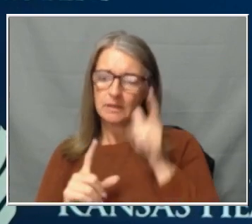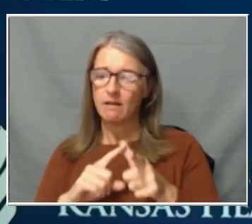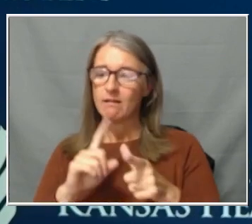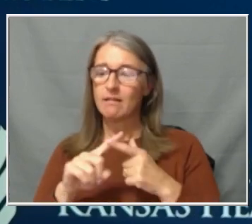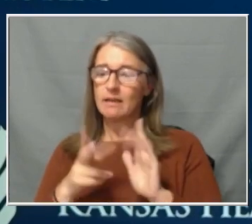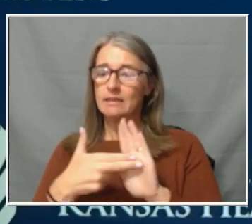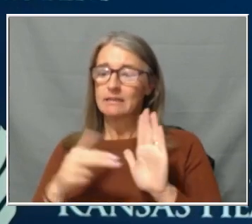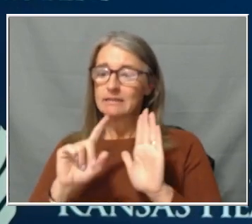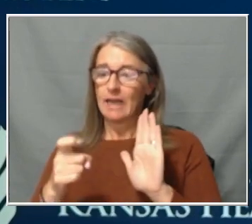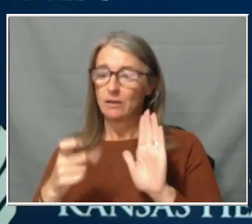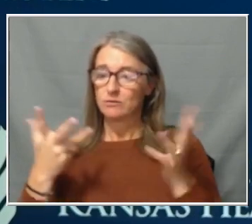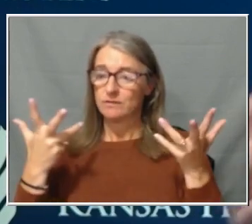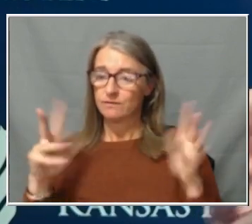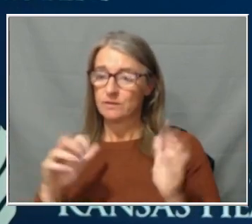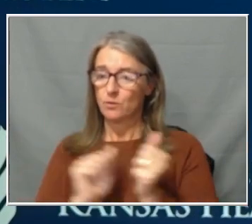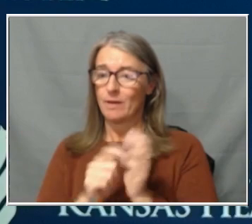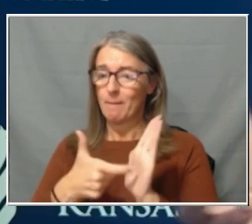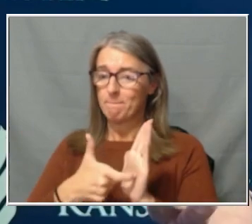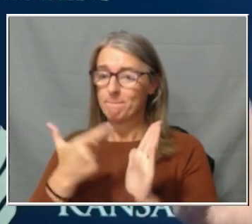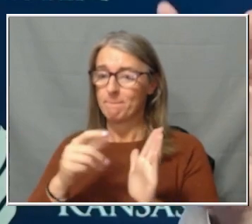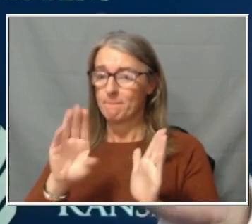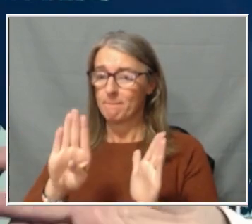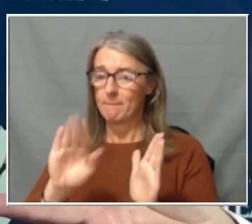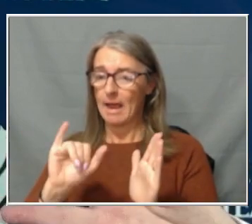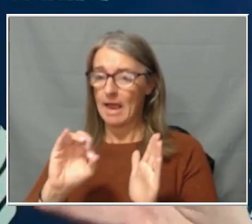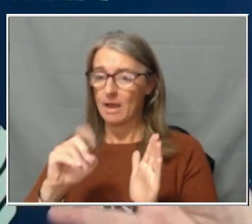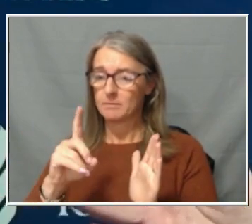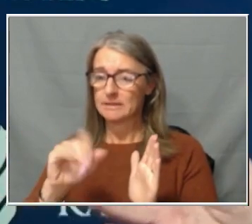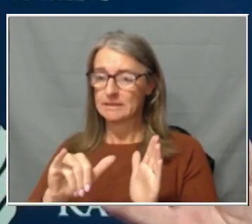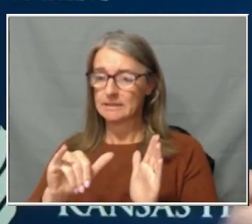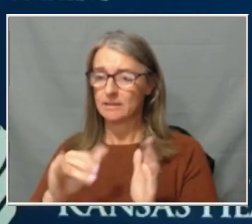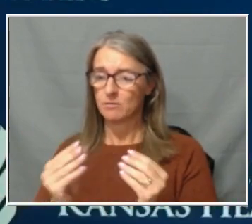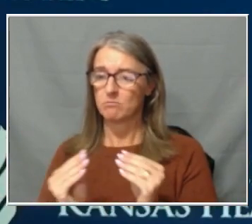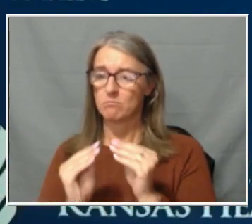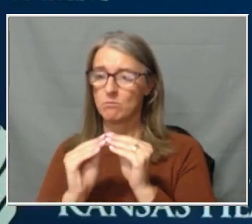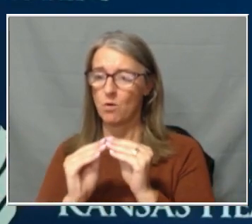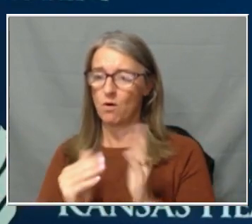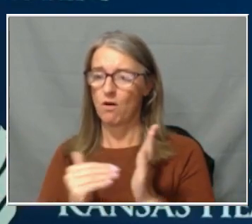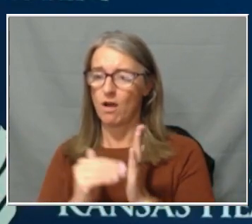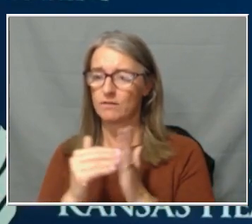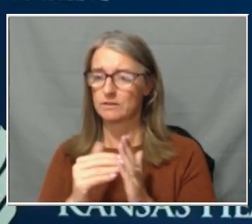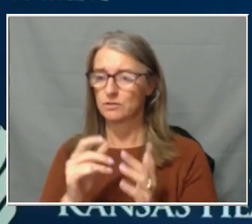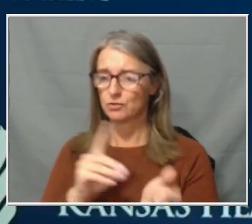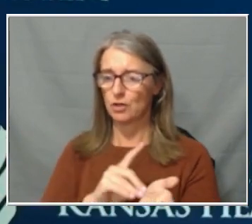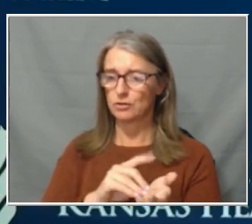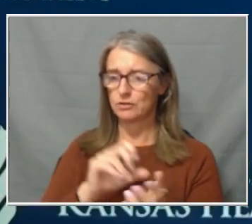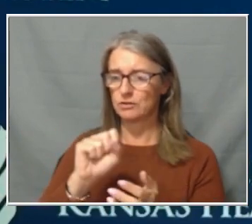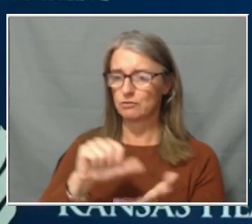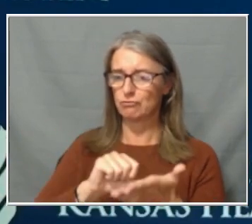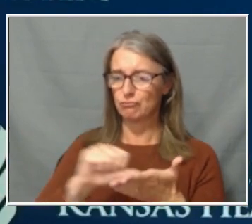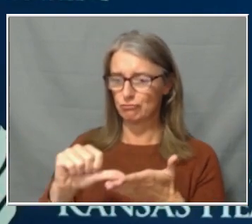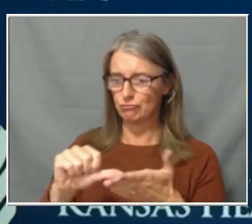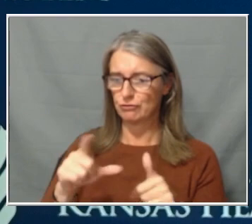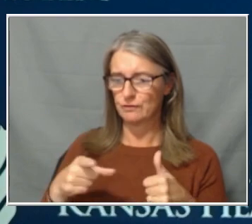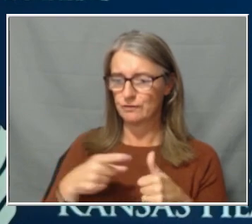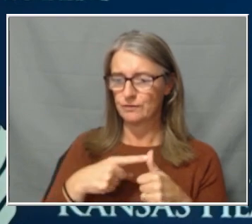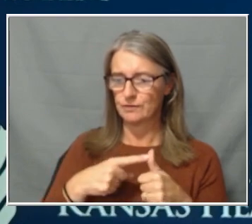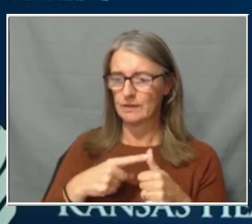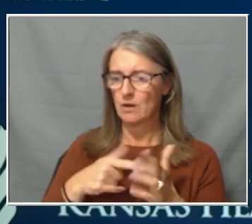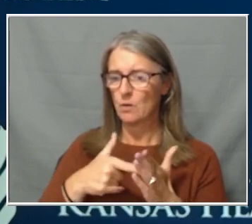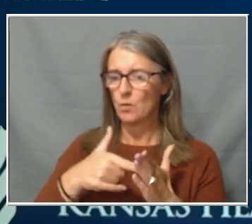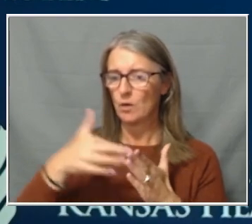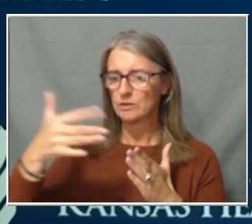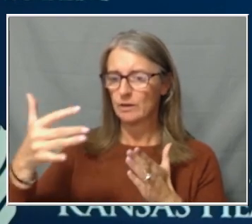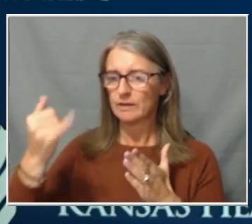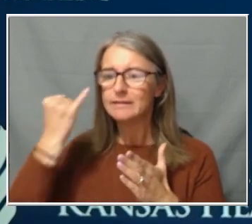is made with a biopsy, then it really much more often goes to Dr. Selby, would go to a surgeon, or every once in a while, if we